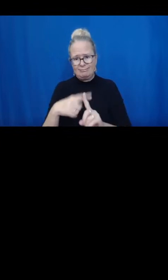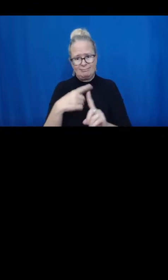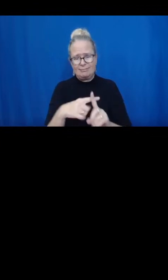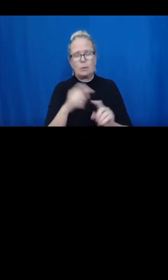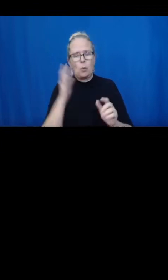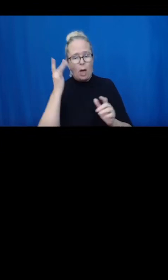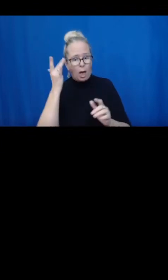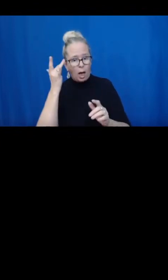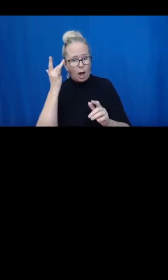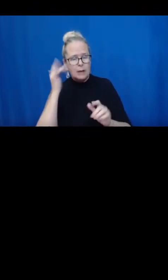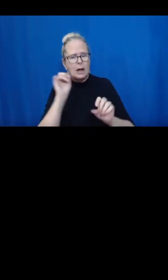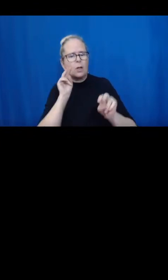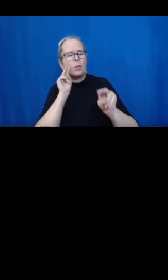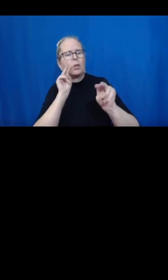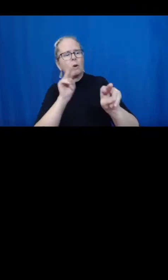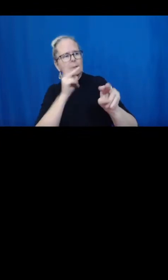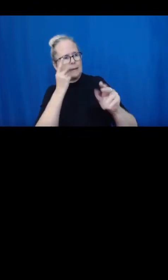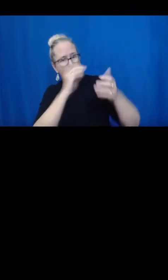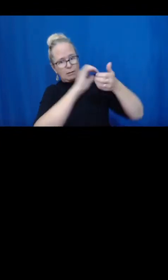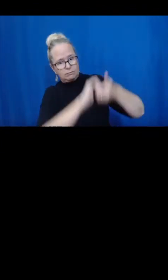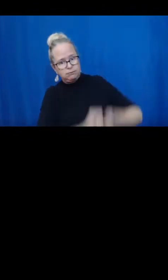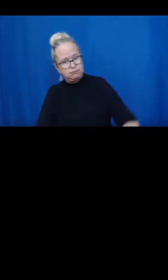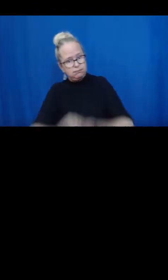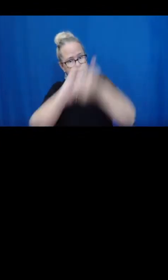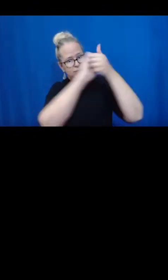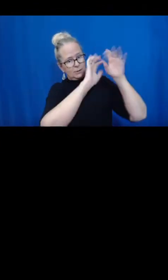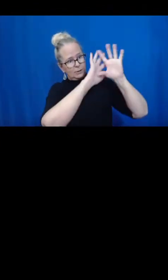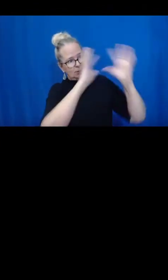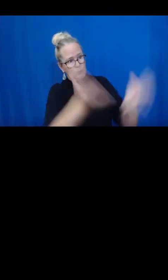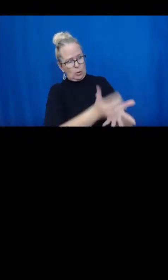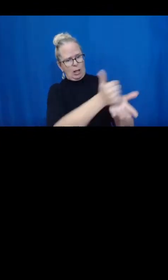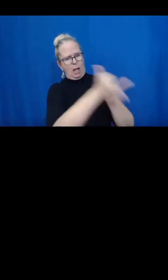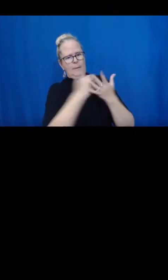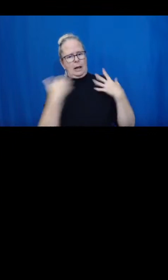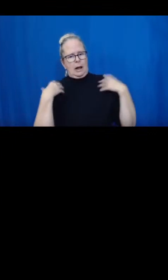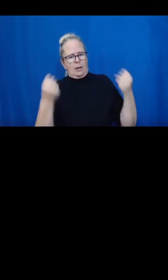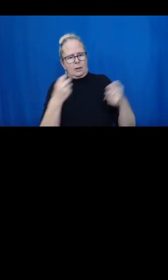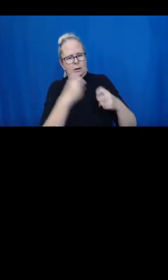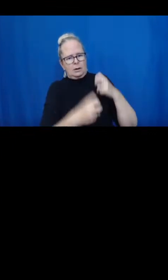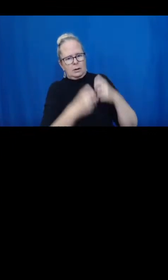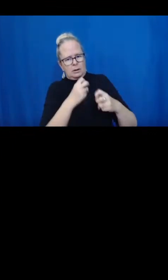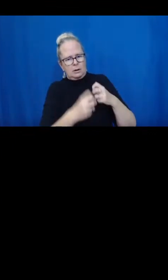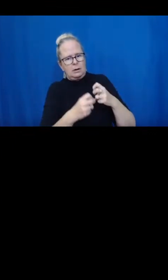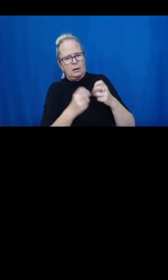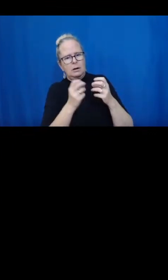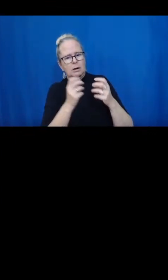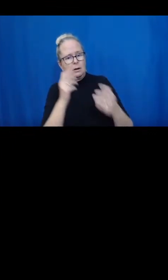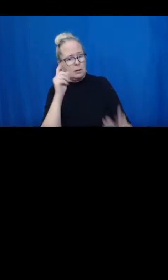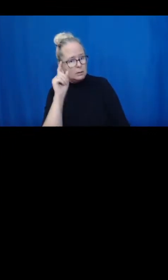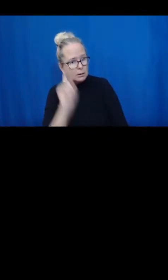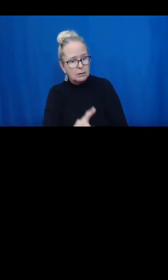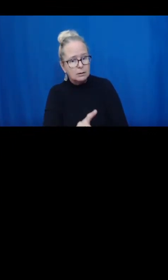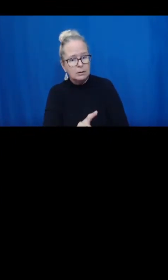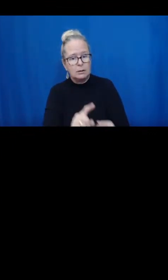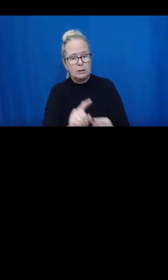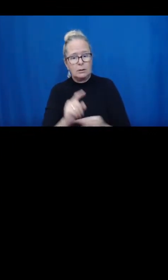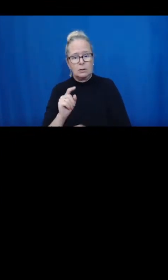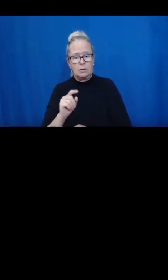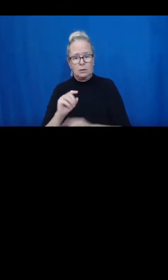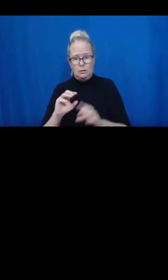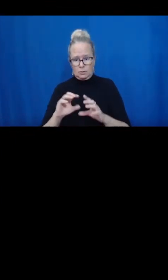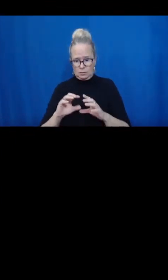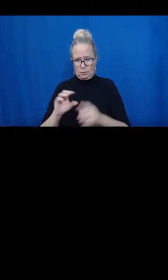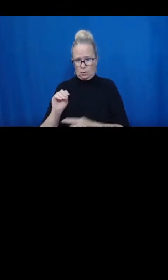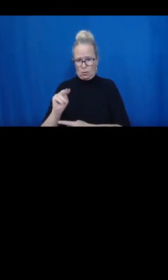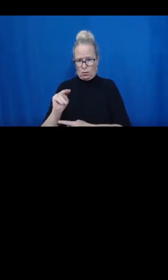And, we've learned a lot about making our world a bit smaller and working together and sharing resources and